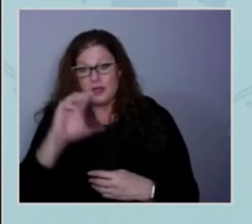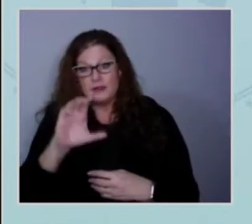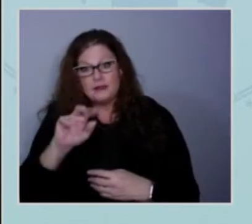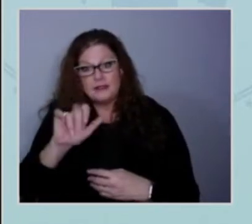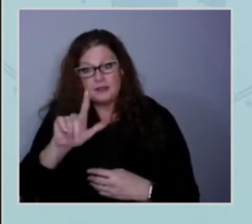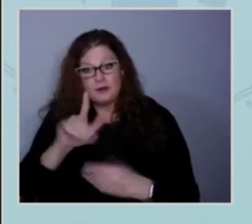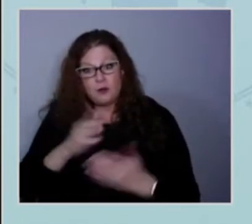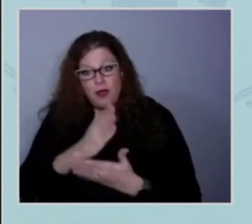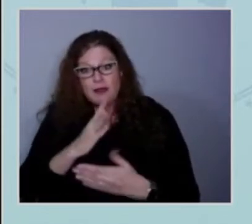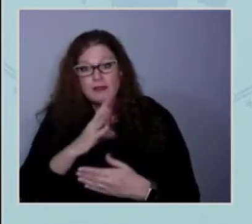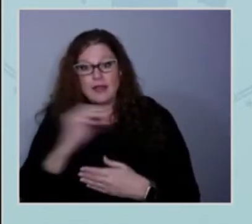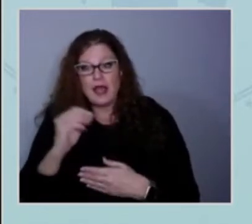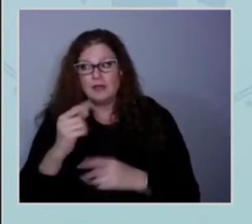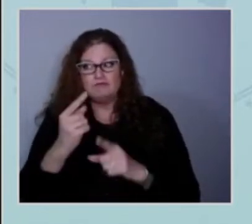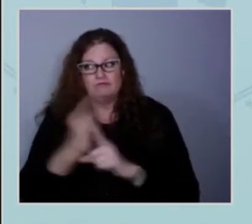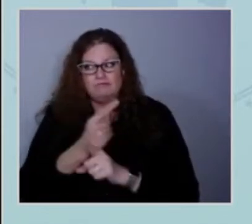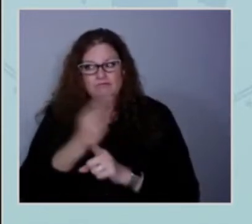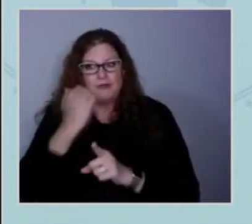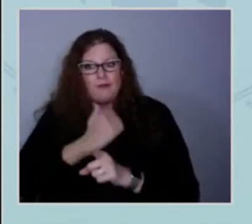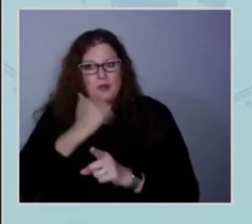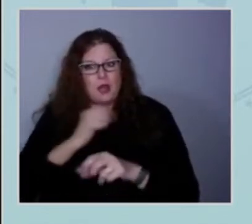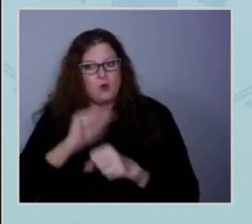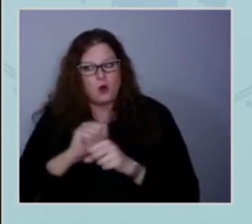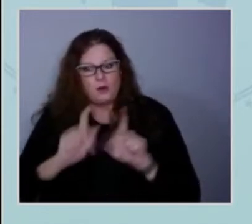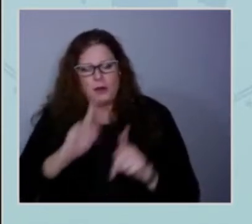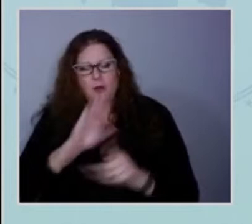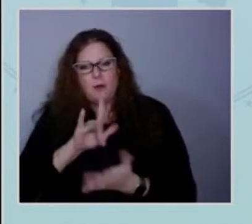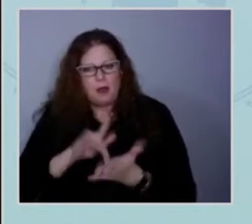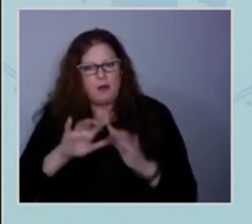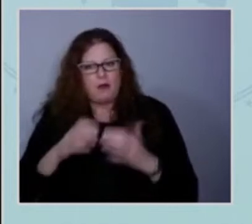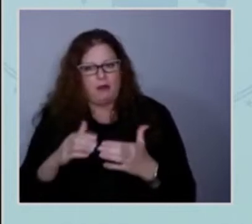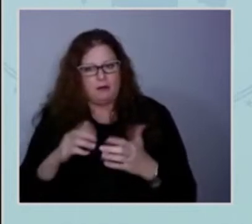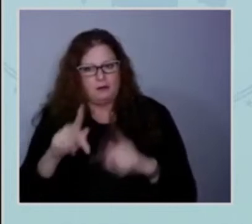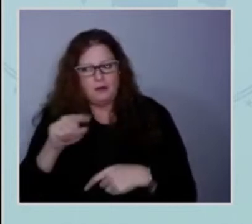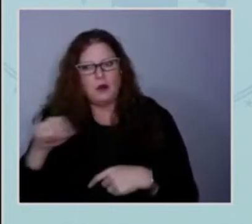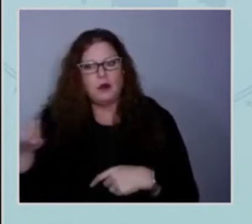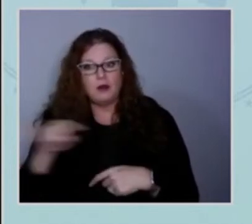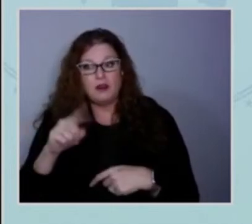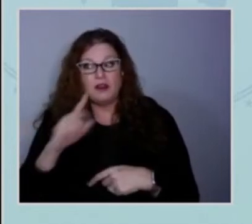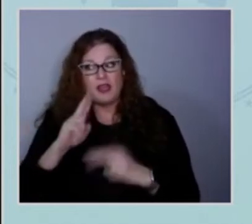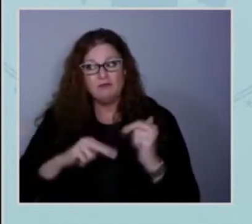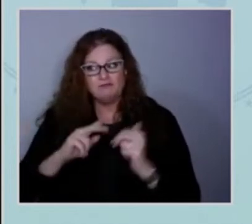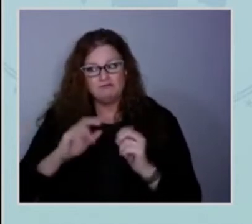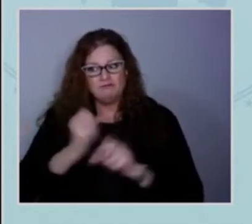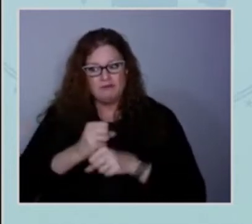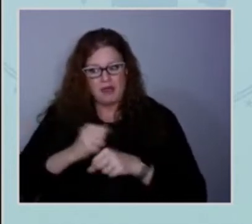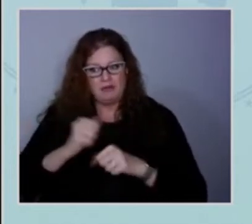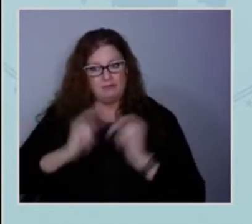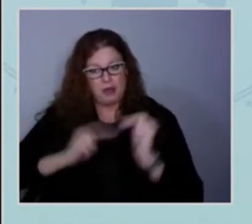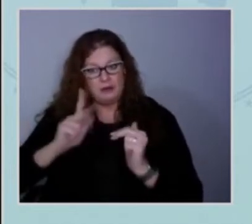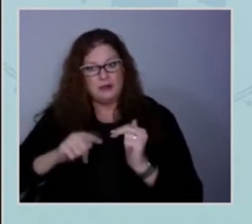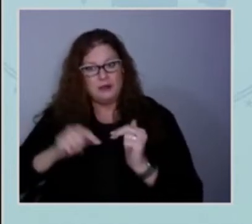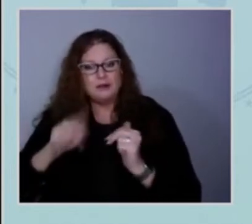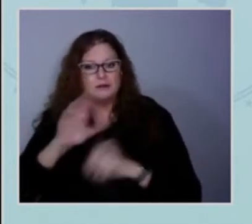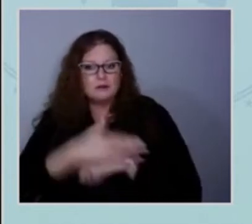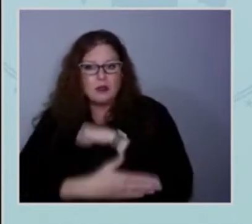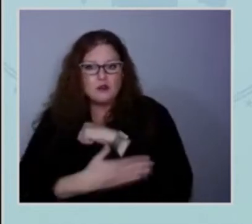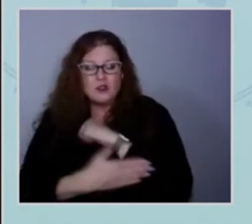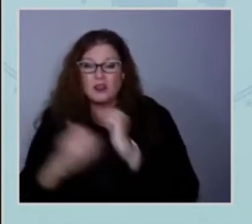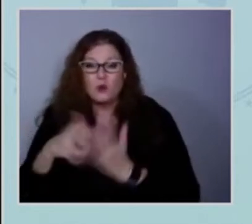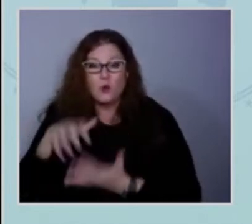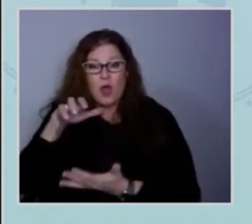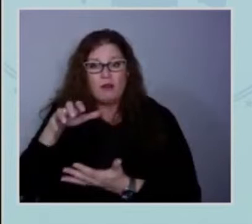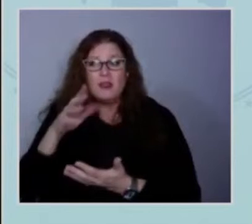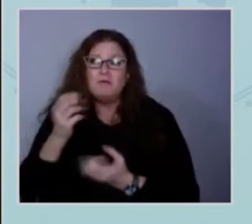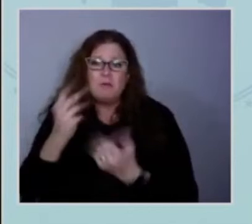way back when I was a kid because of civil rights and because of ordinary working people and middle-class people who